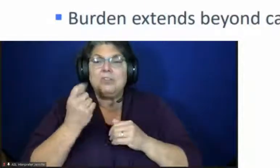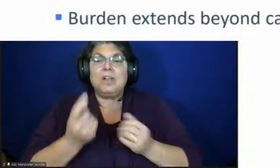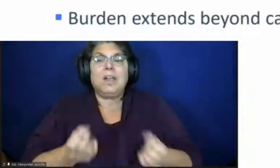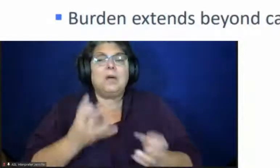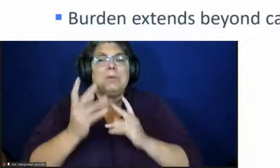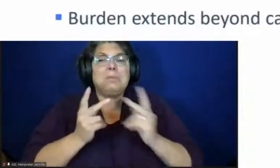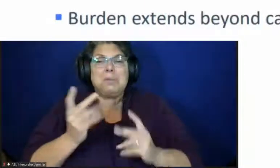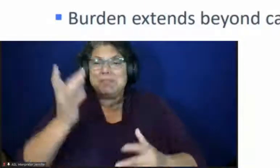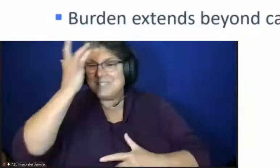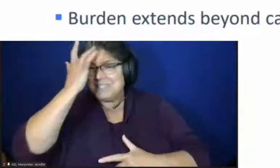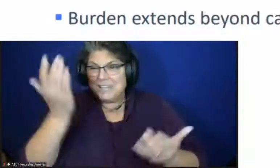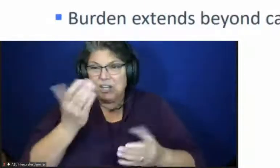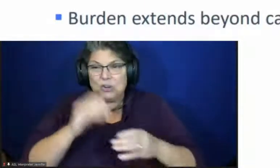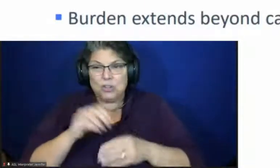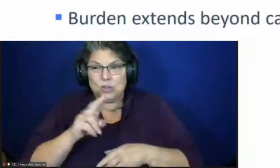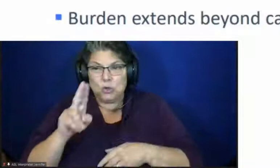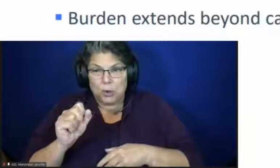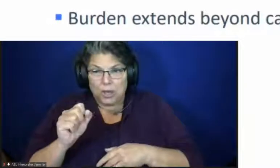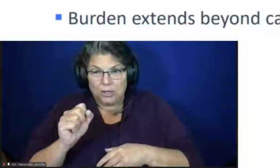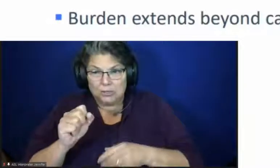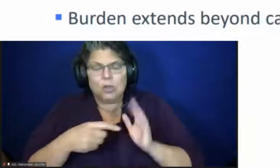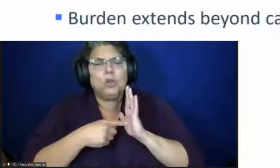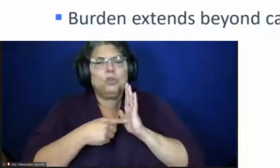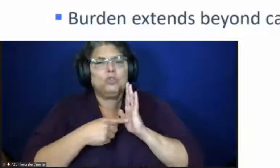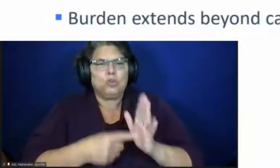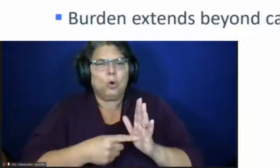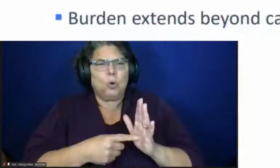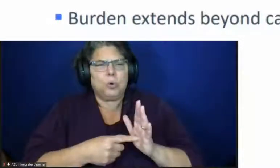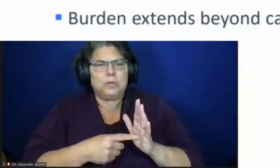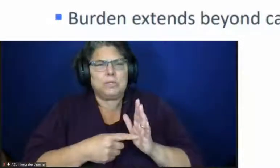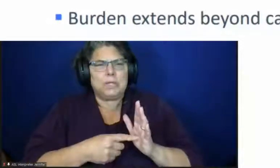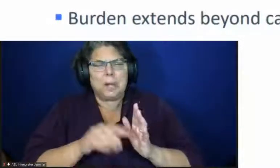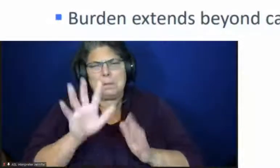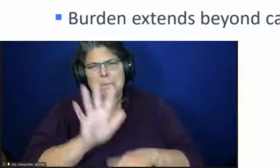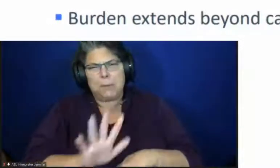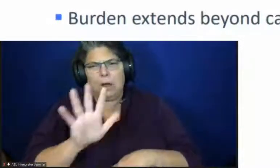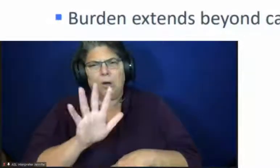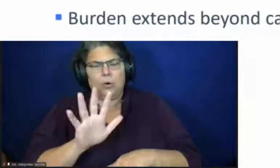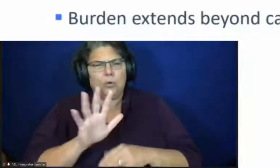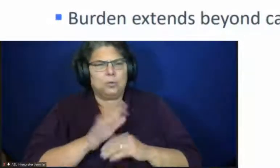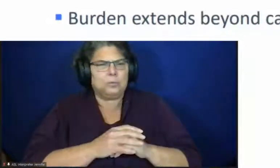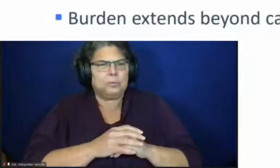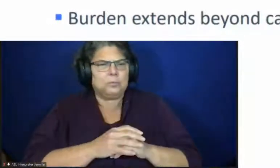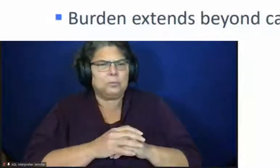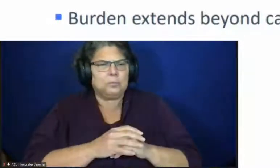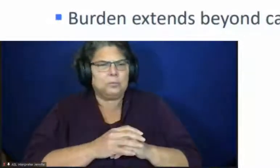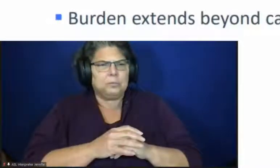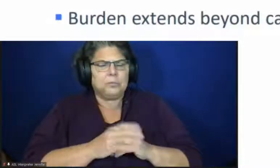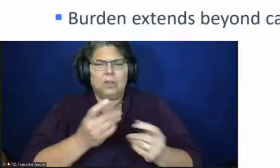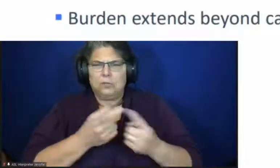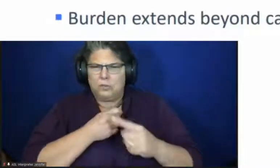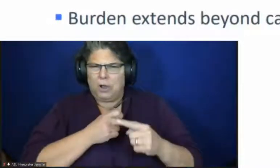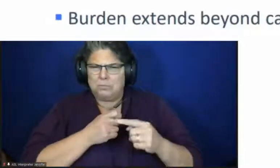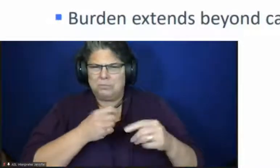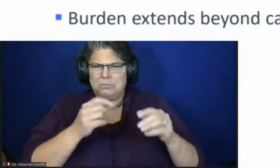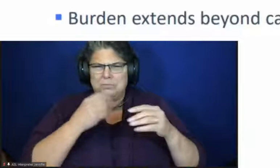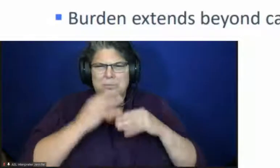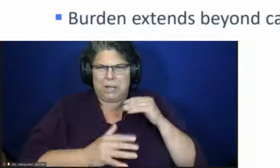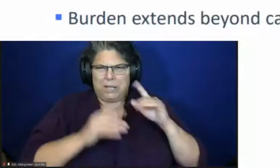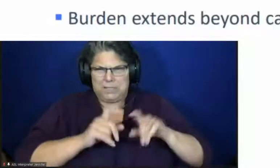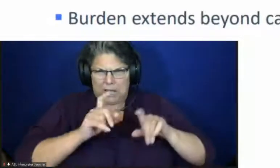States shows an estimate of, from serum samples,